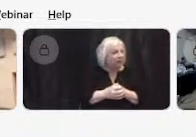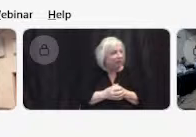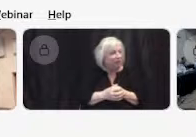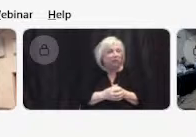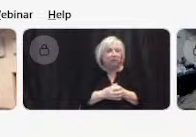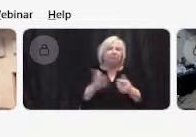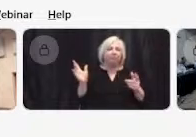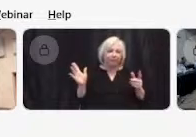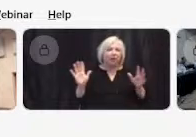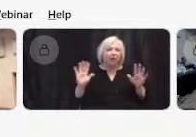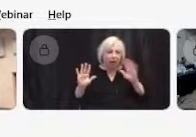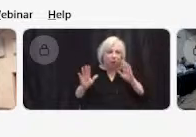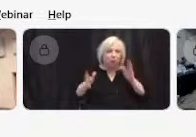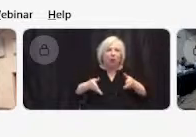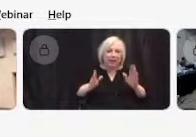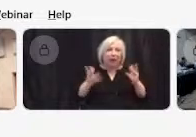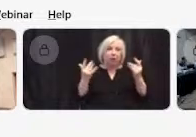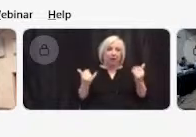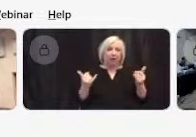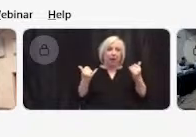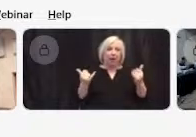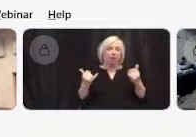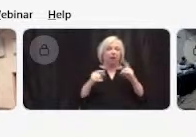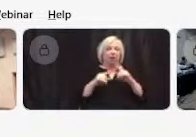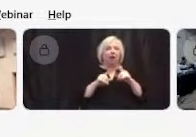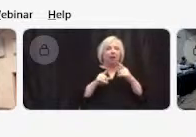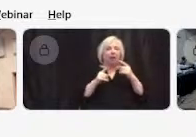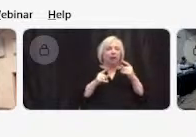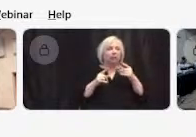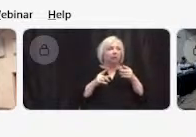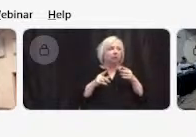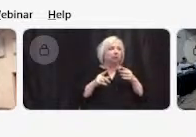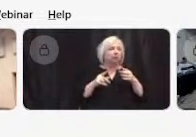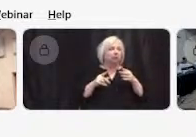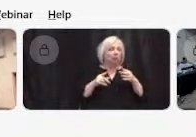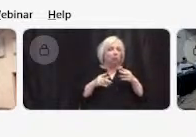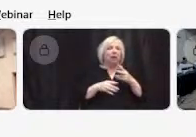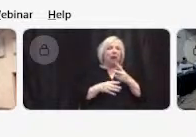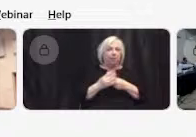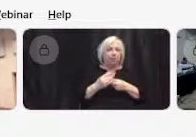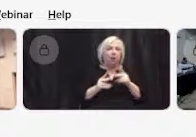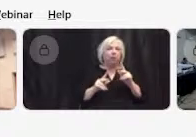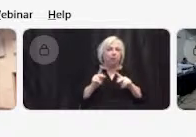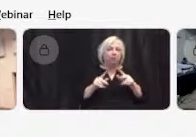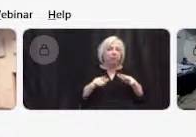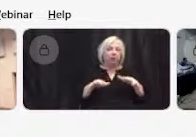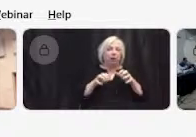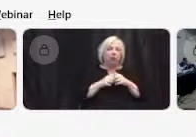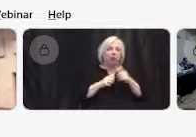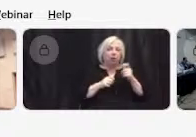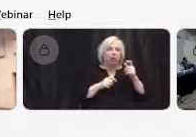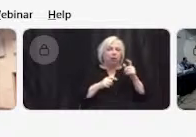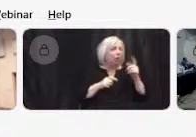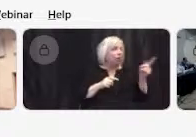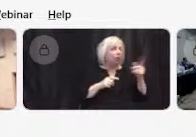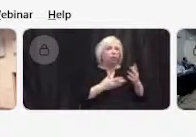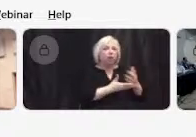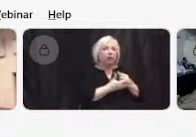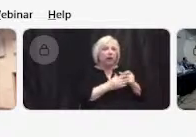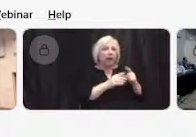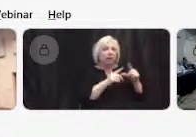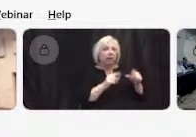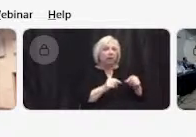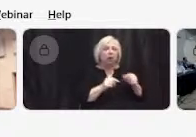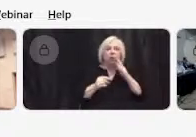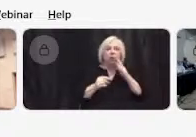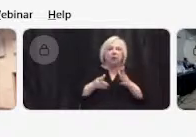Okay, we're gonna allow this time. I will make this. I'm gonna allow both individuals to. Can you go get the cards from them? We will